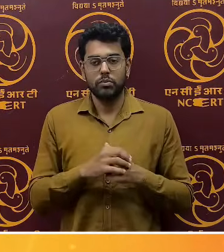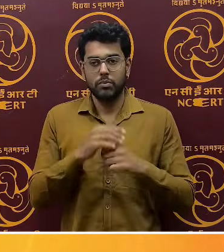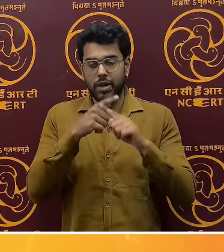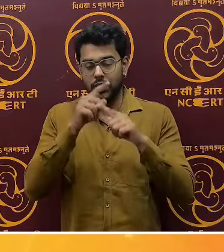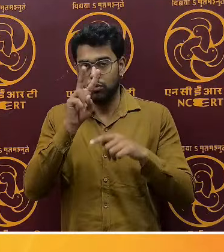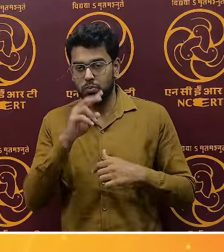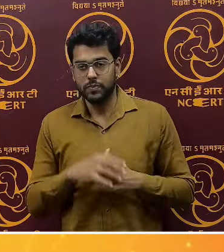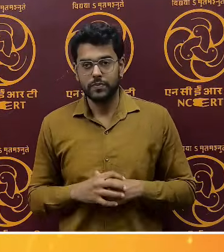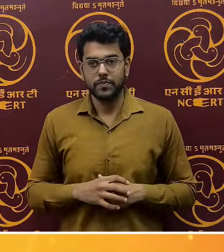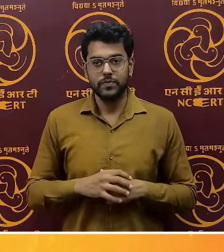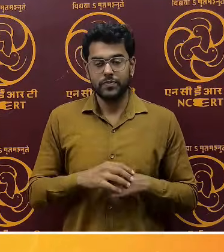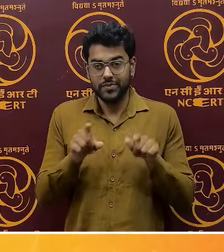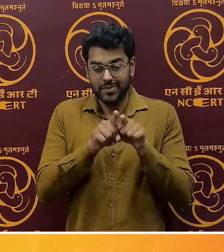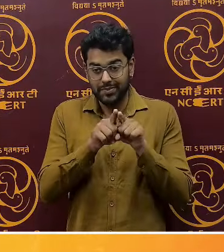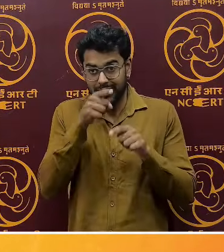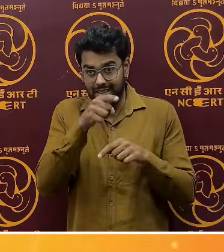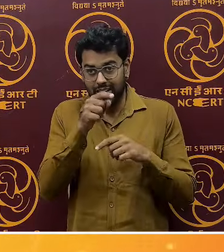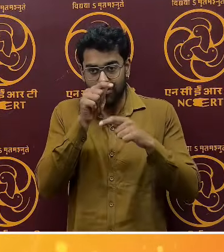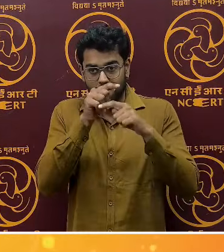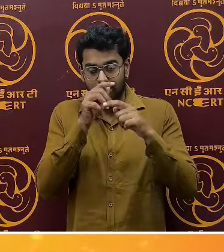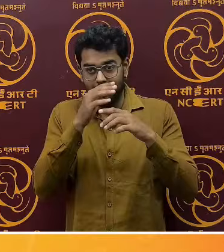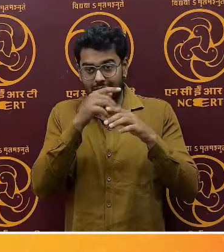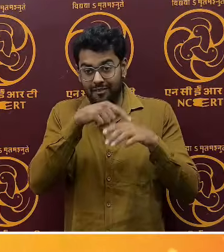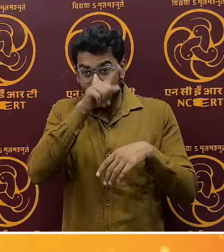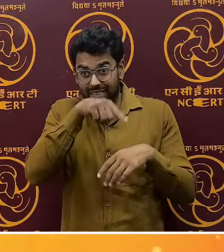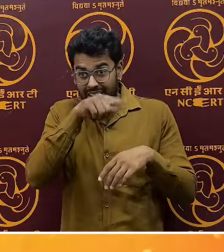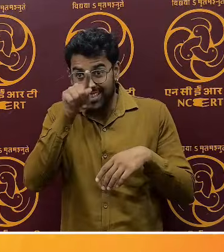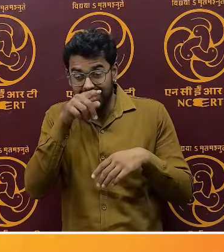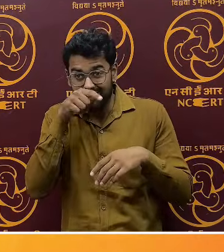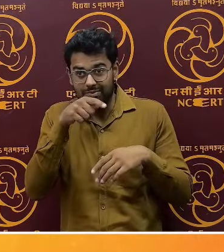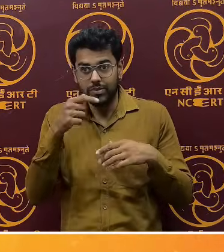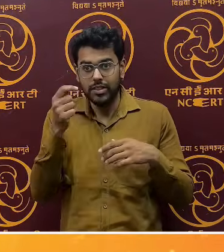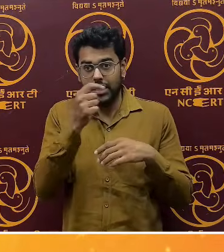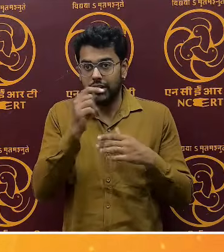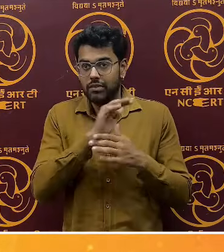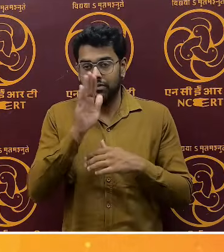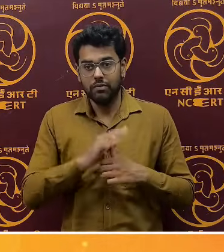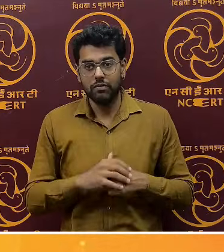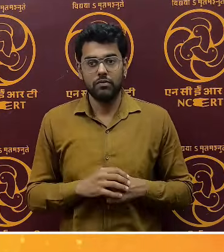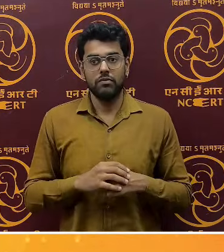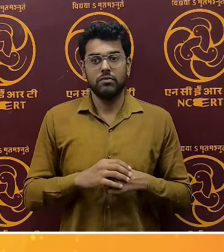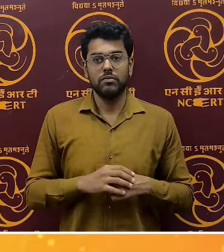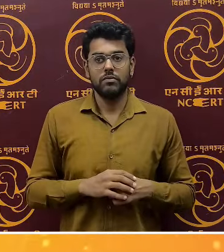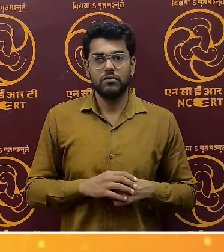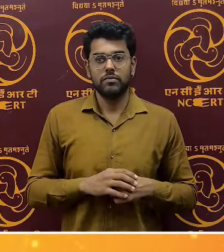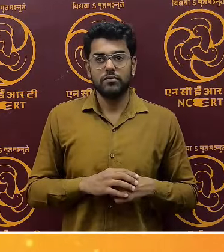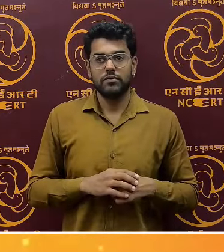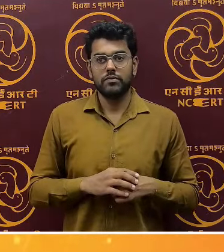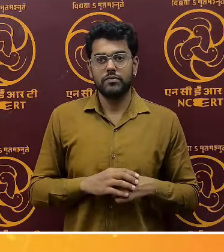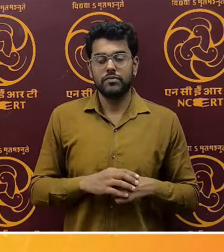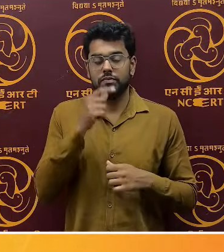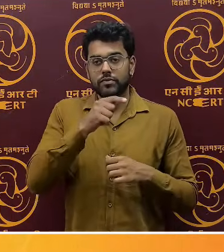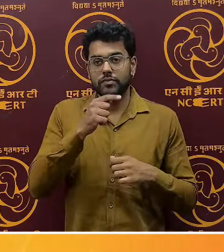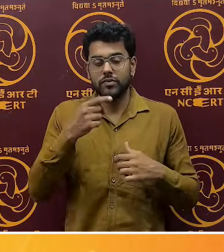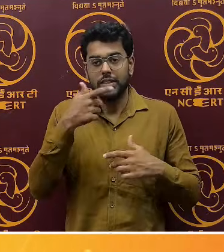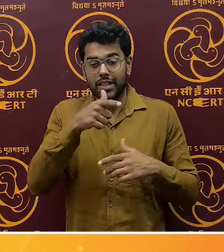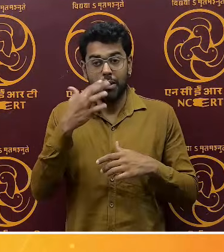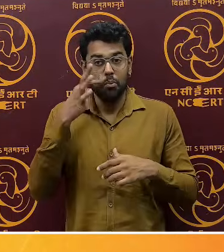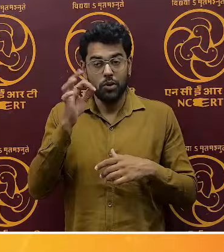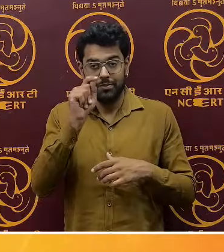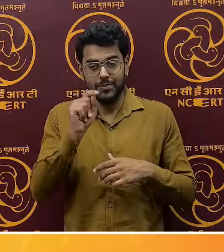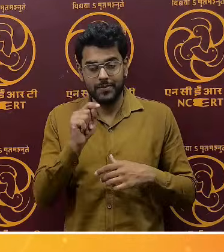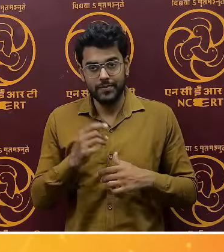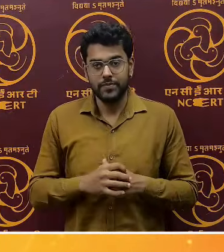exponent like these fractions, no exponent like this negative value, and these are the main